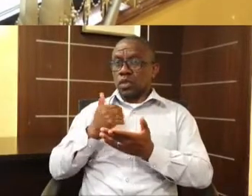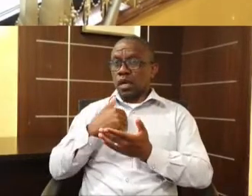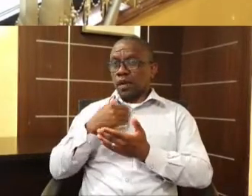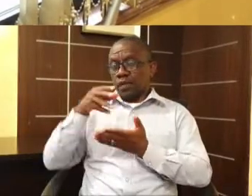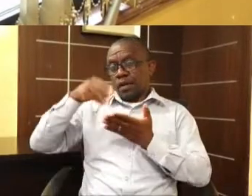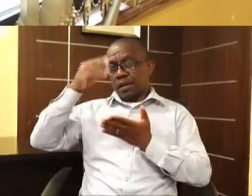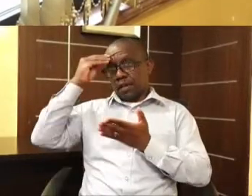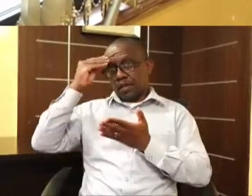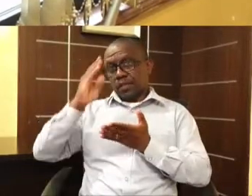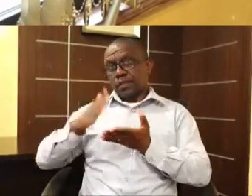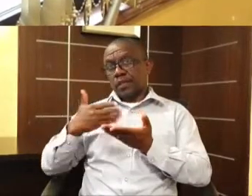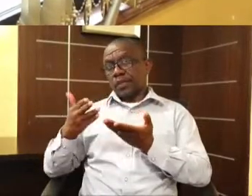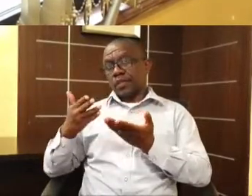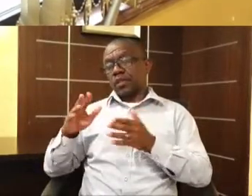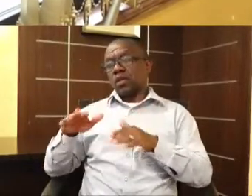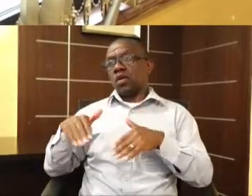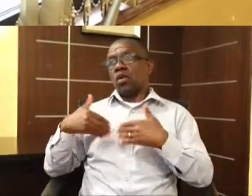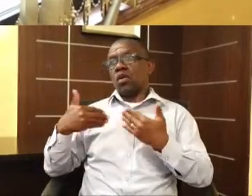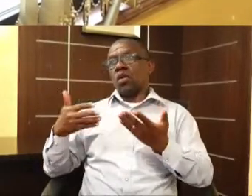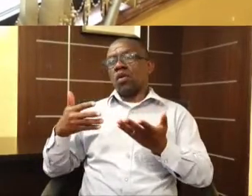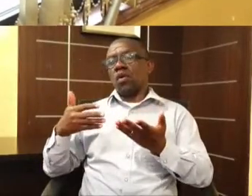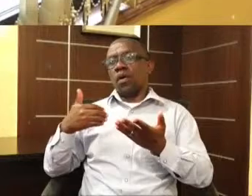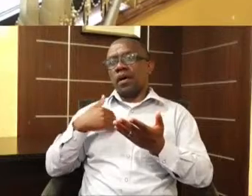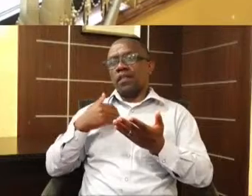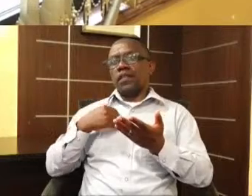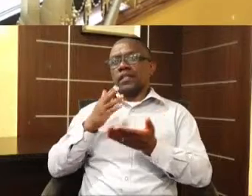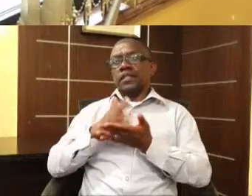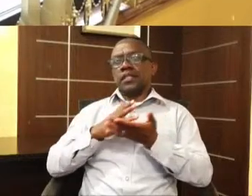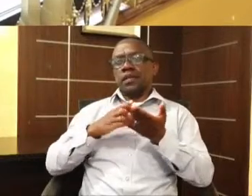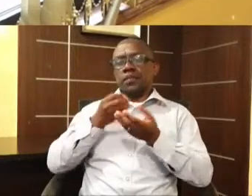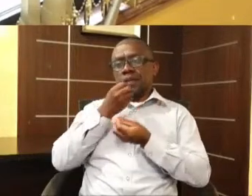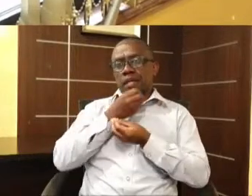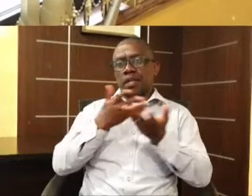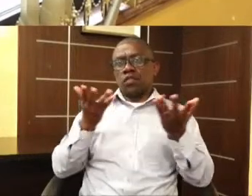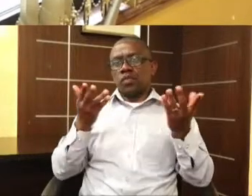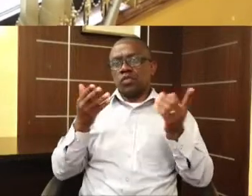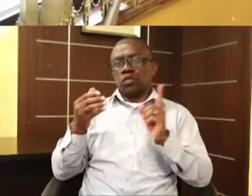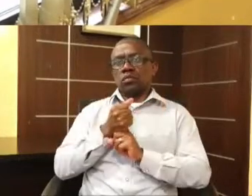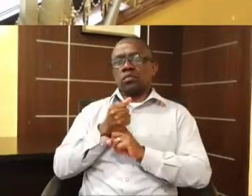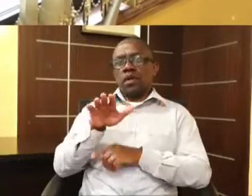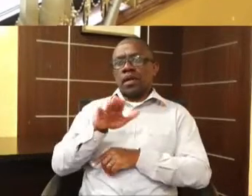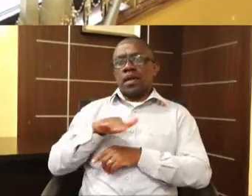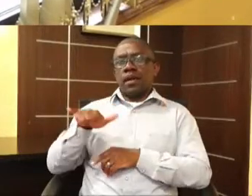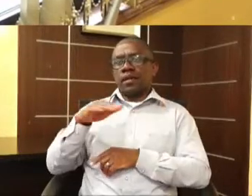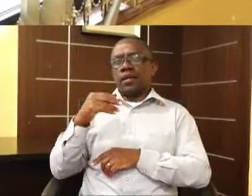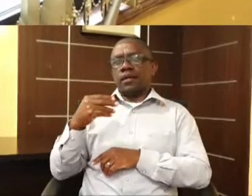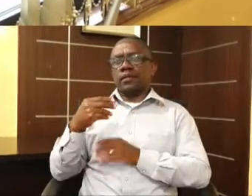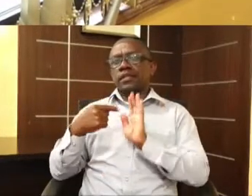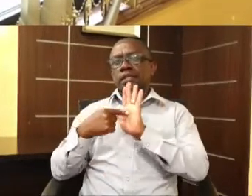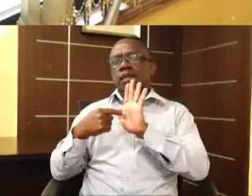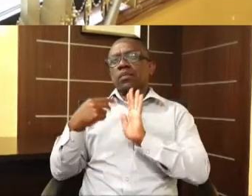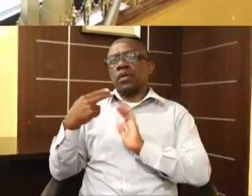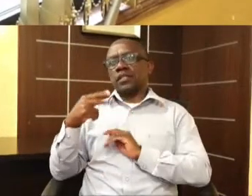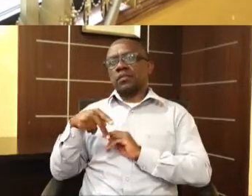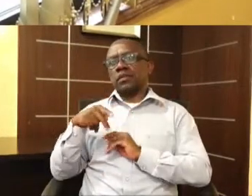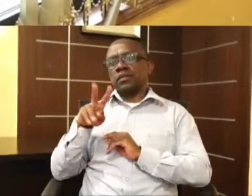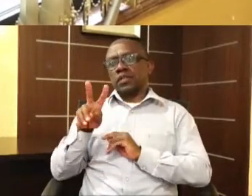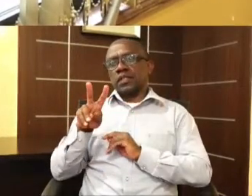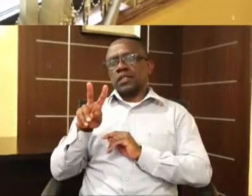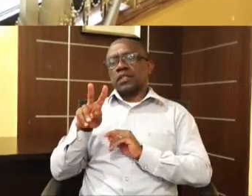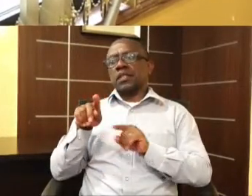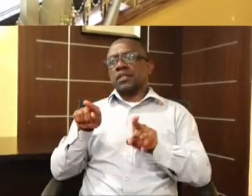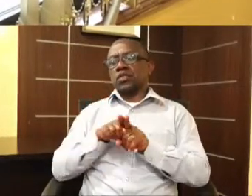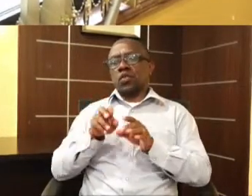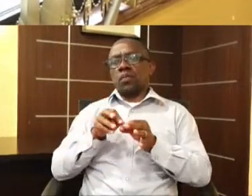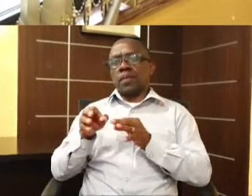learn, like gain knowledge on like HPV. And then we are able to measure that also. So that's